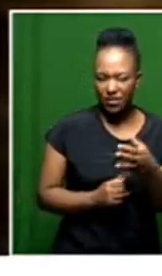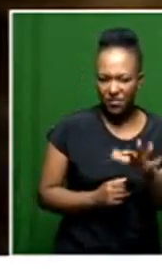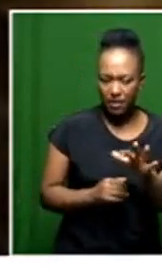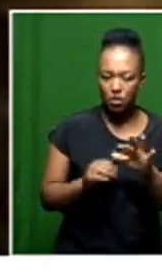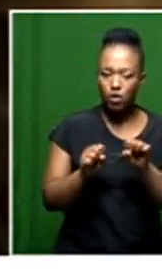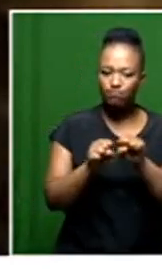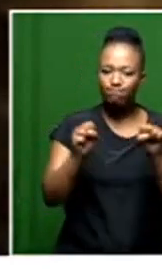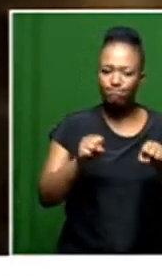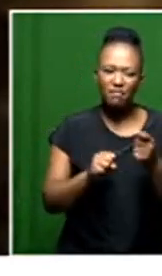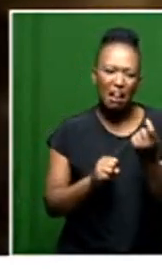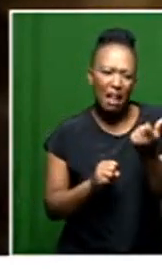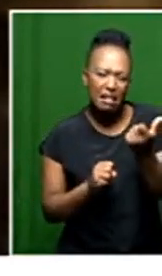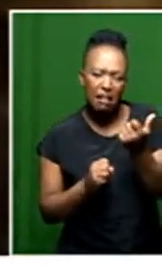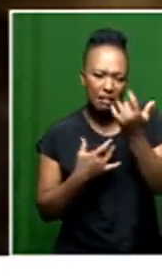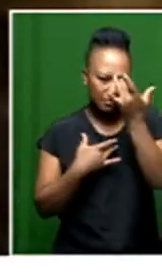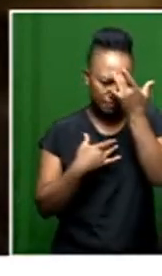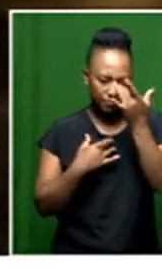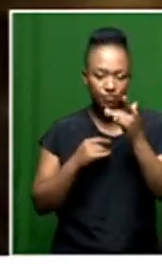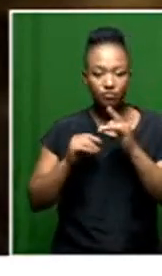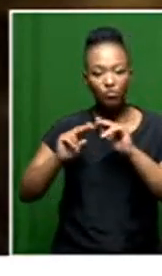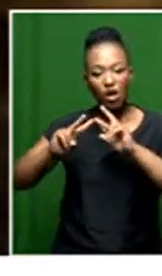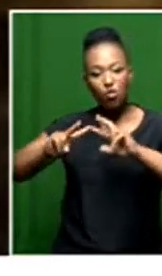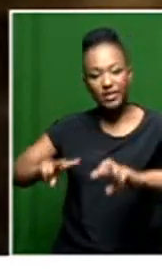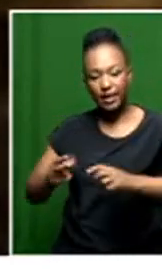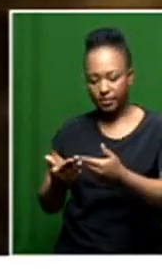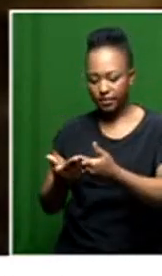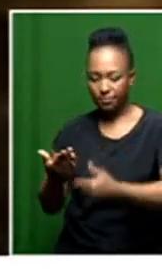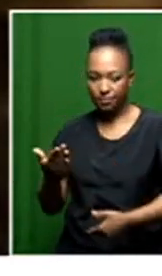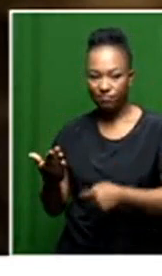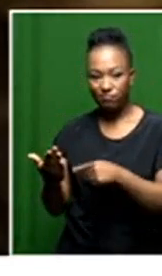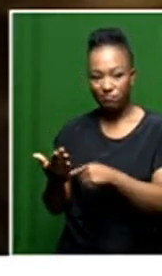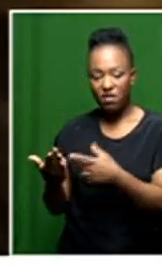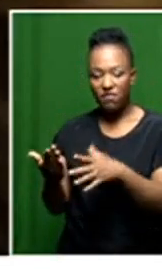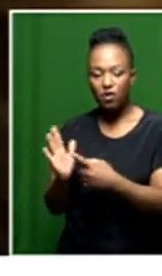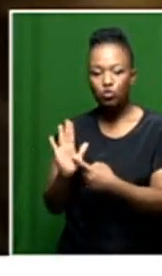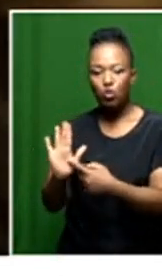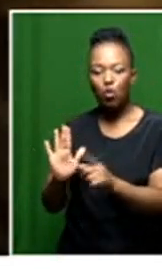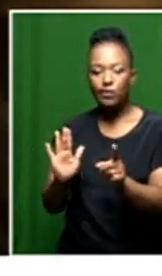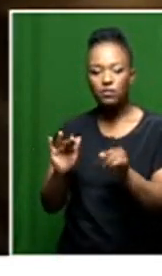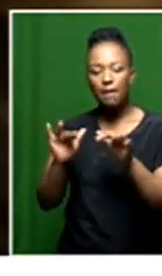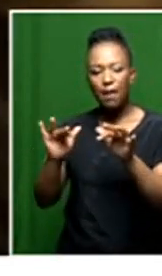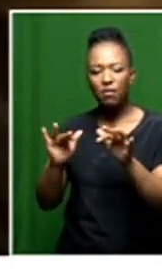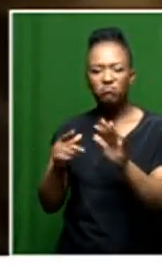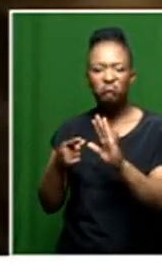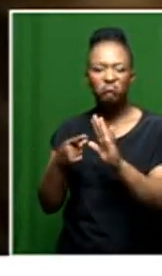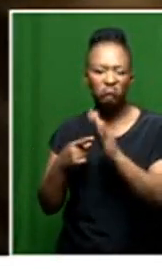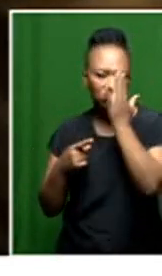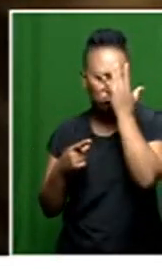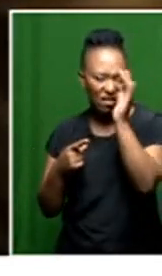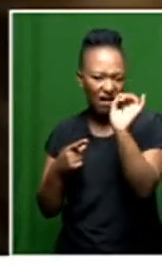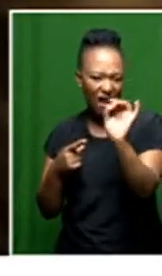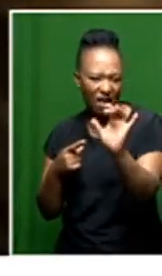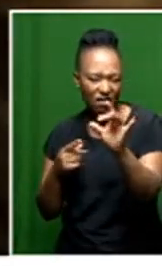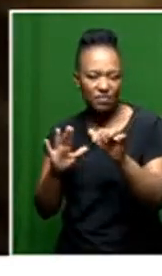small mild infection. So what the study has shown is that 20% of the public has shown headaches,